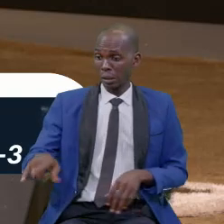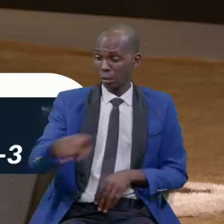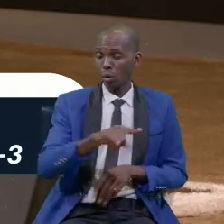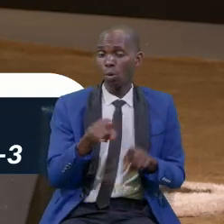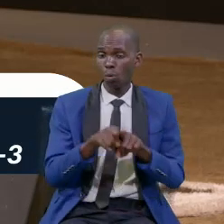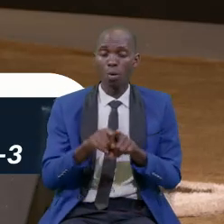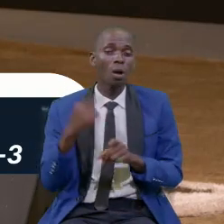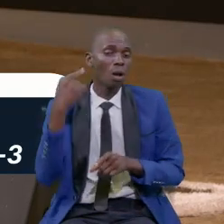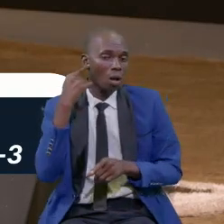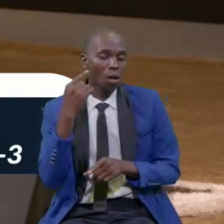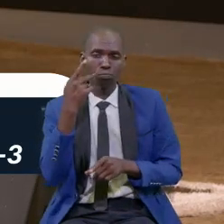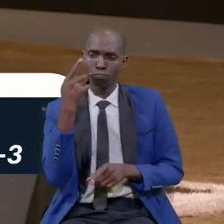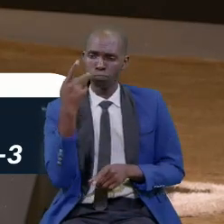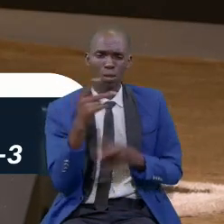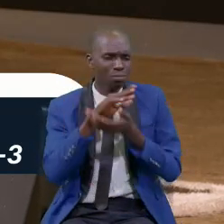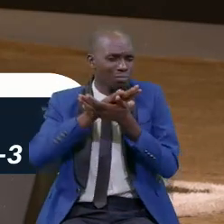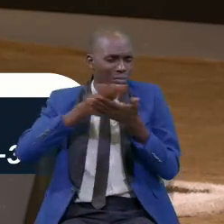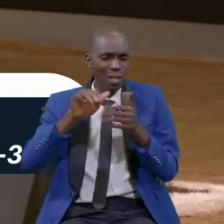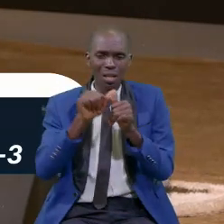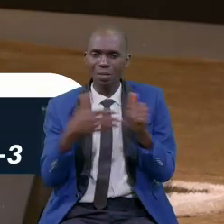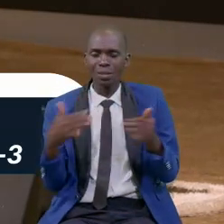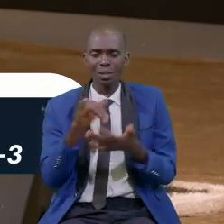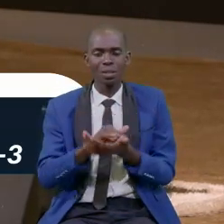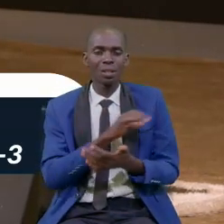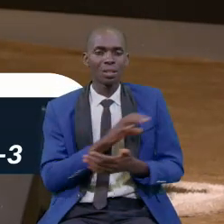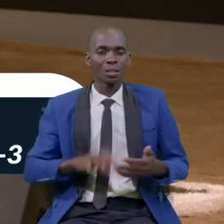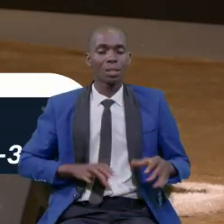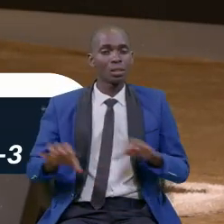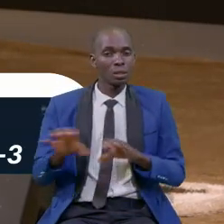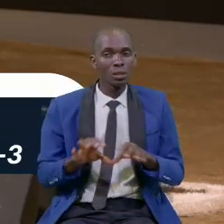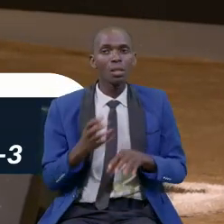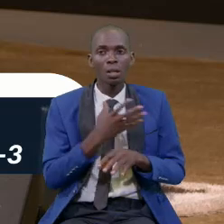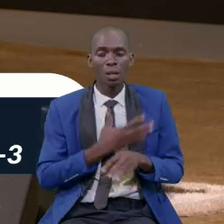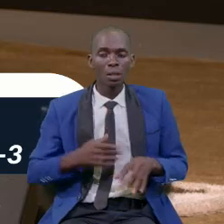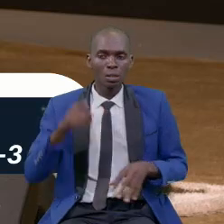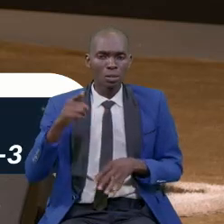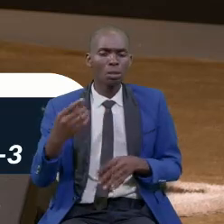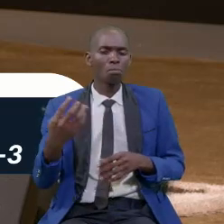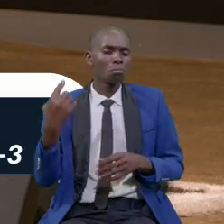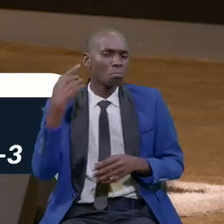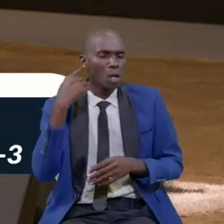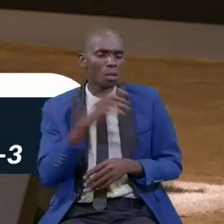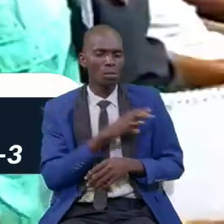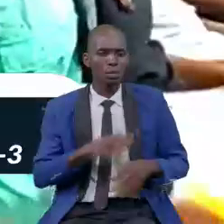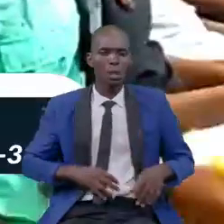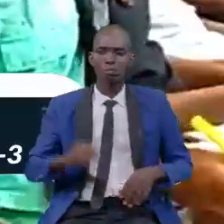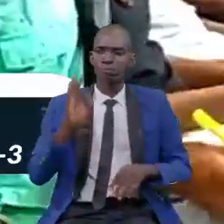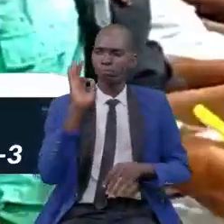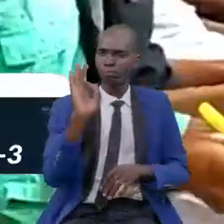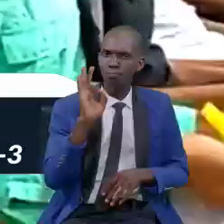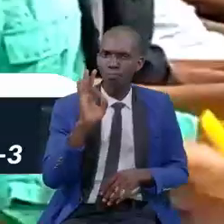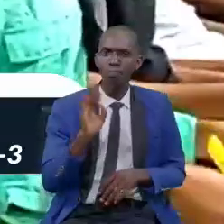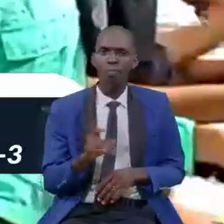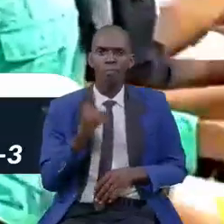they saw everything that Christ did, and they heard his message. And they knew, except